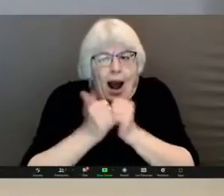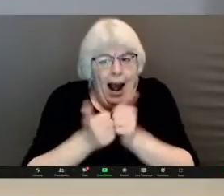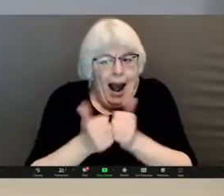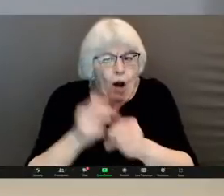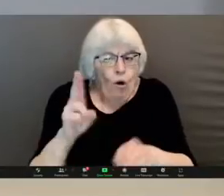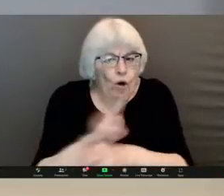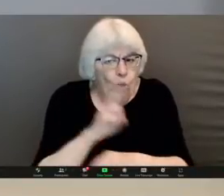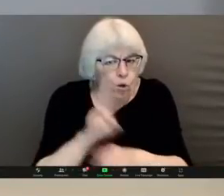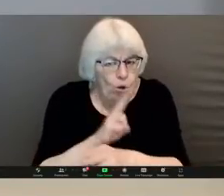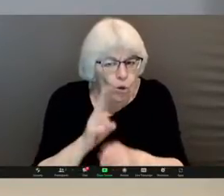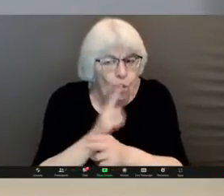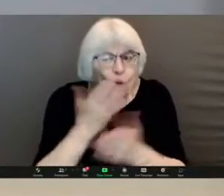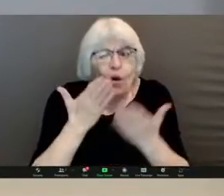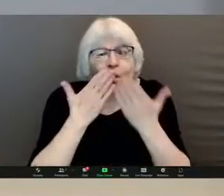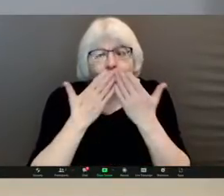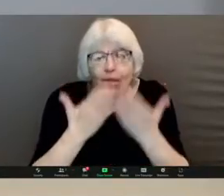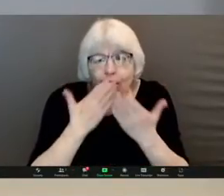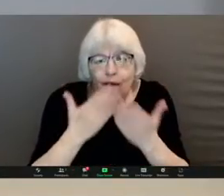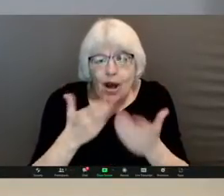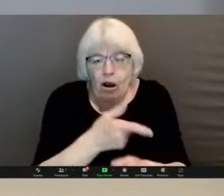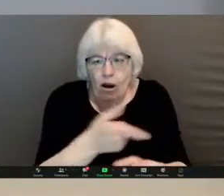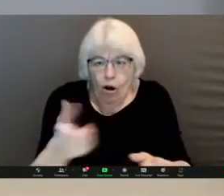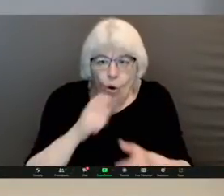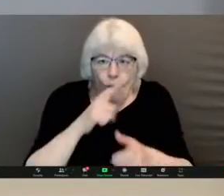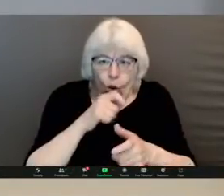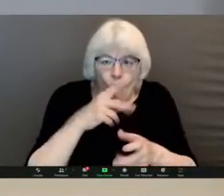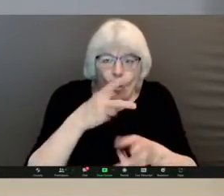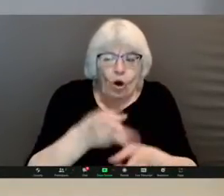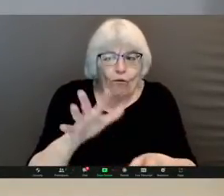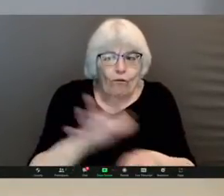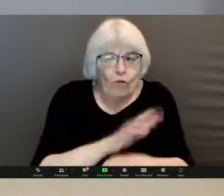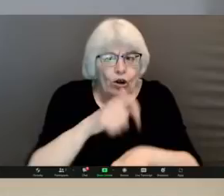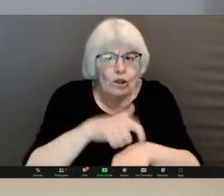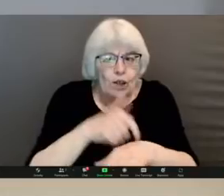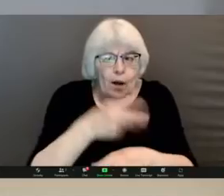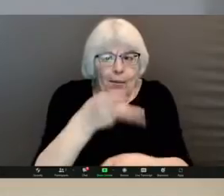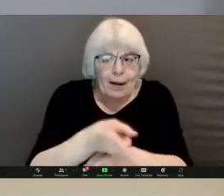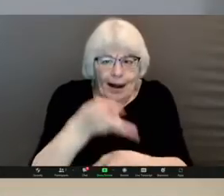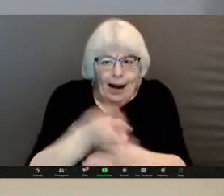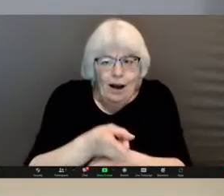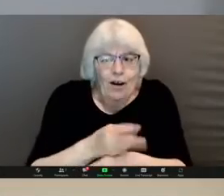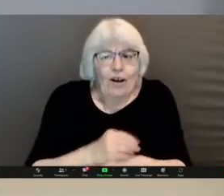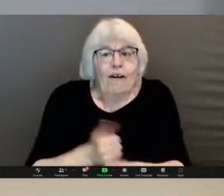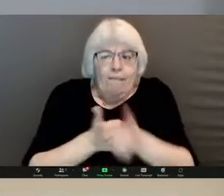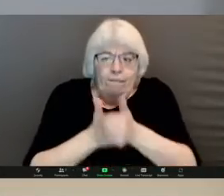this measure, which will provide an additional layer of protection for residents in care facilities.